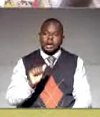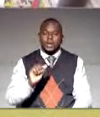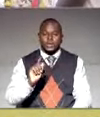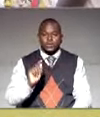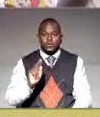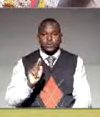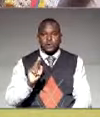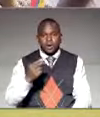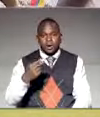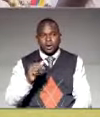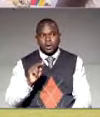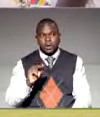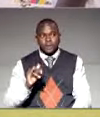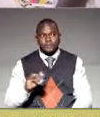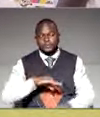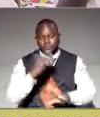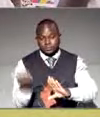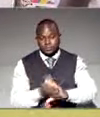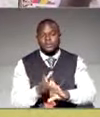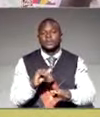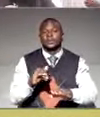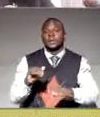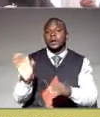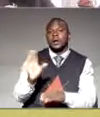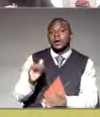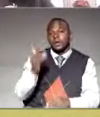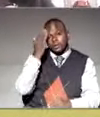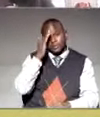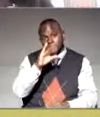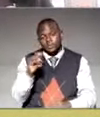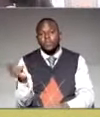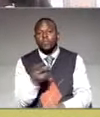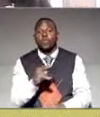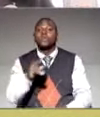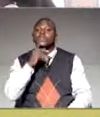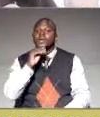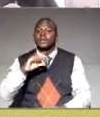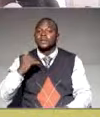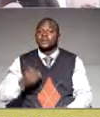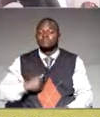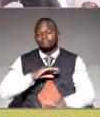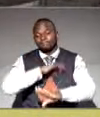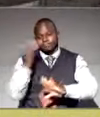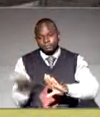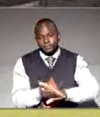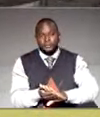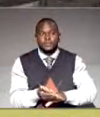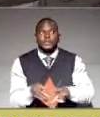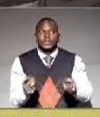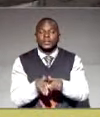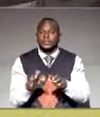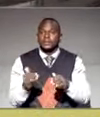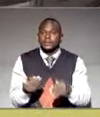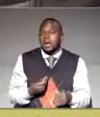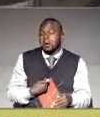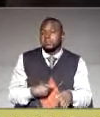the proprietor of Jora Shoes, a company known for making both male and female leather products. Even when he had